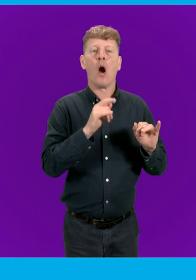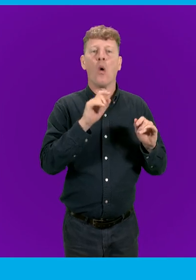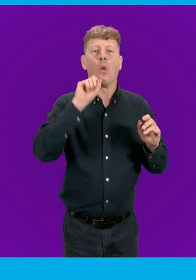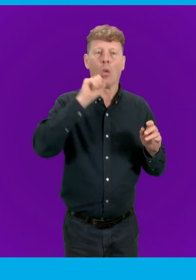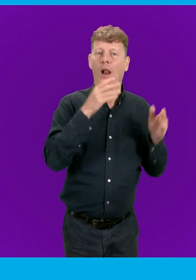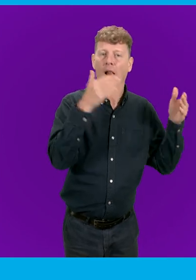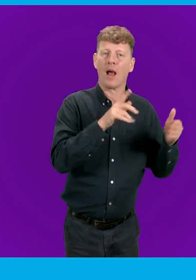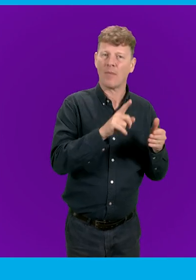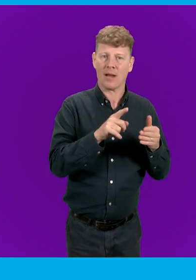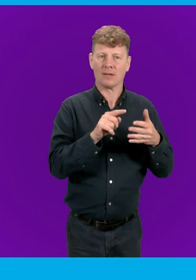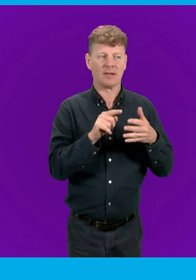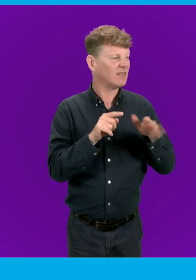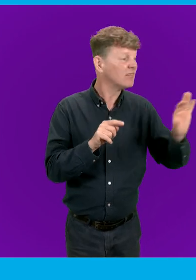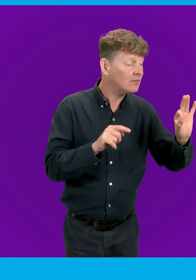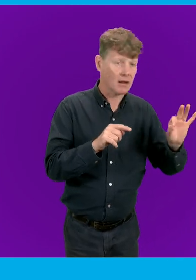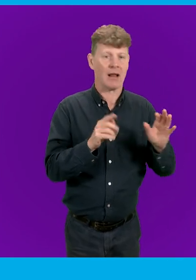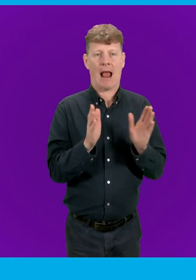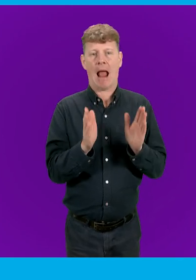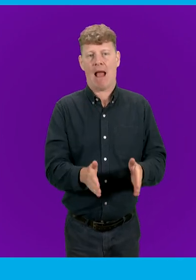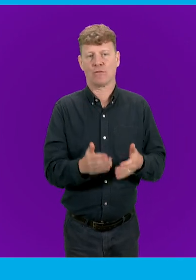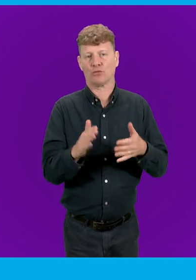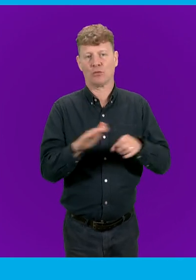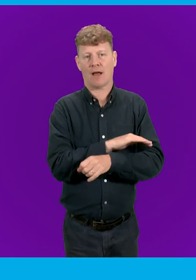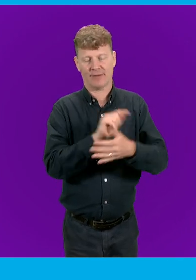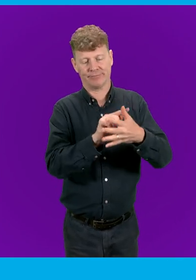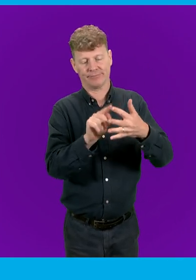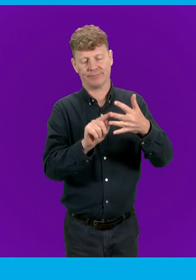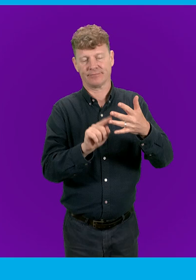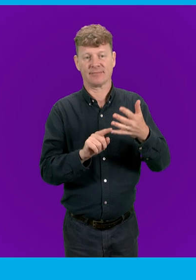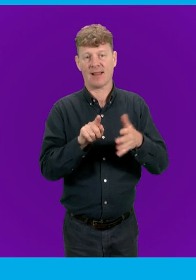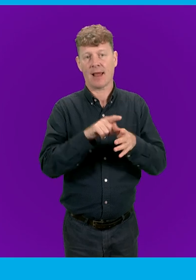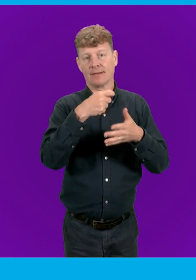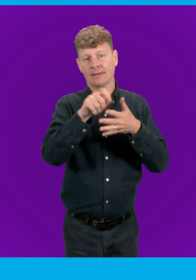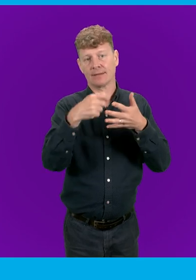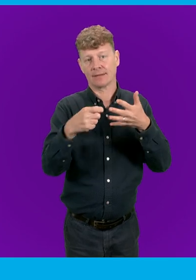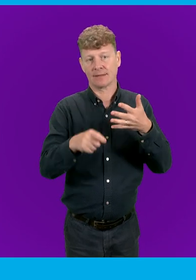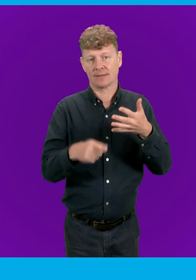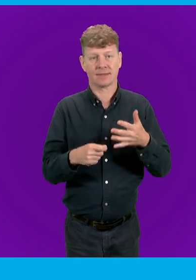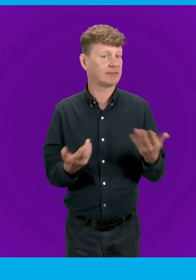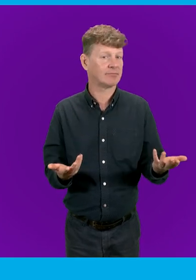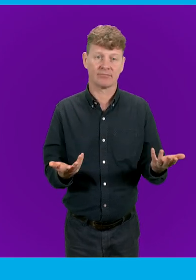do, this is the box we've ticked. Because like, we often found that one week we could